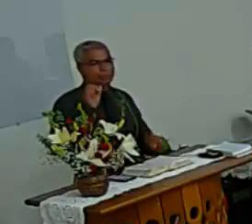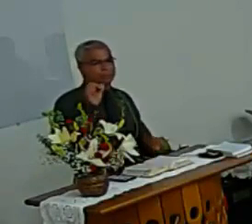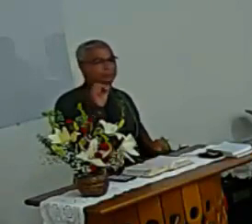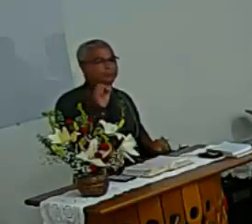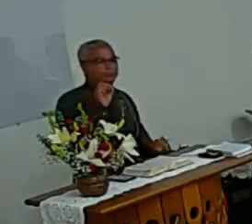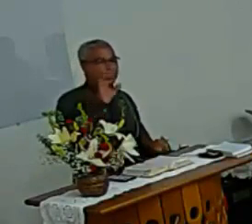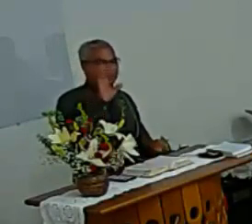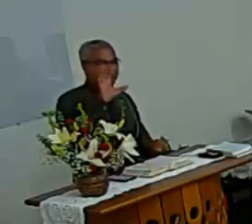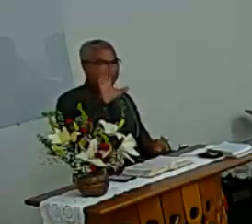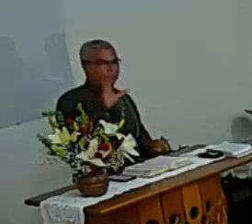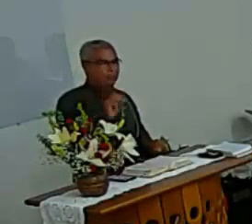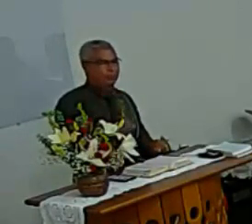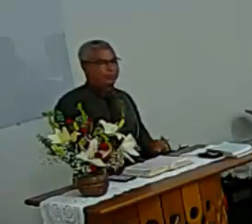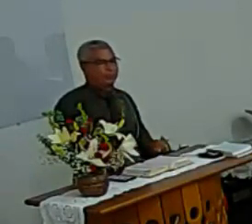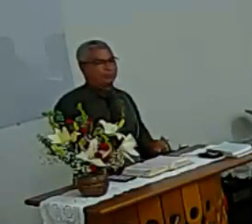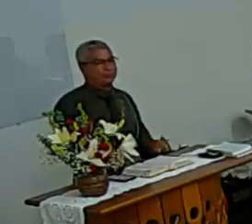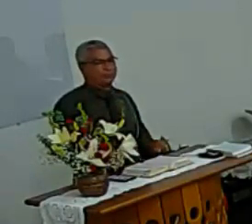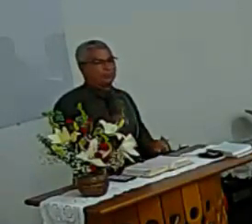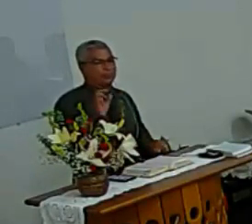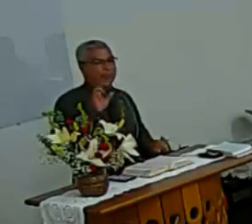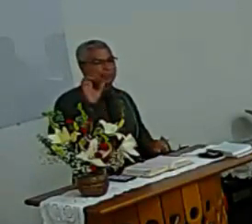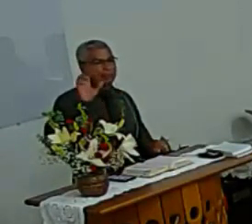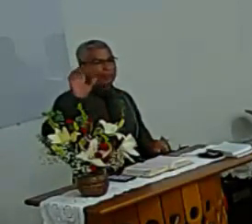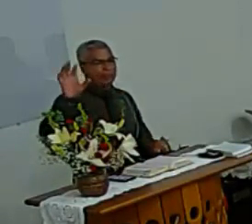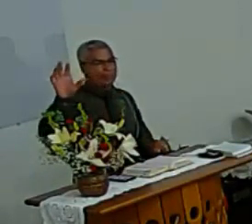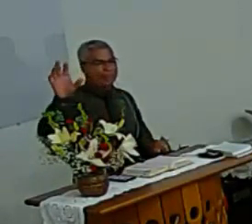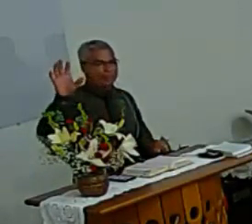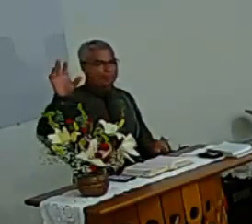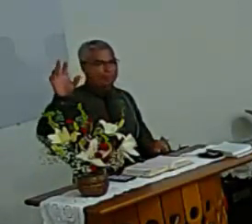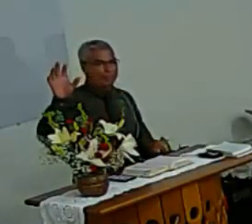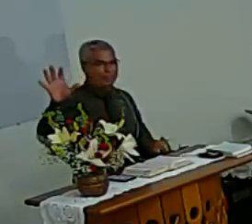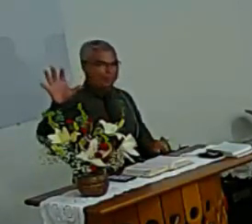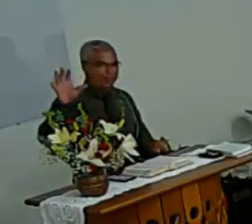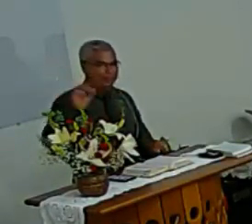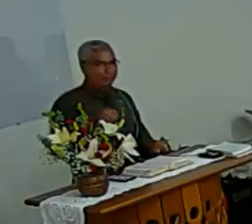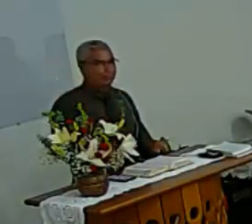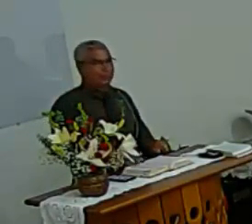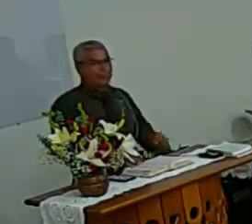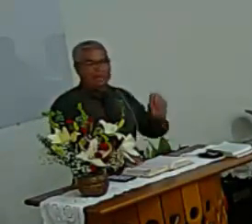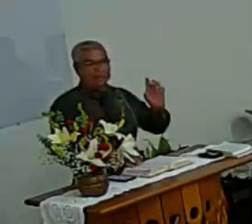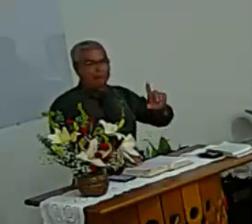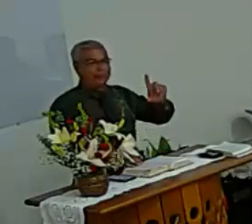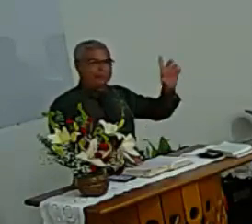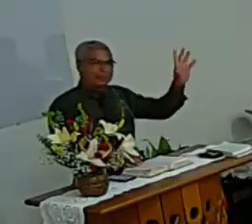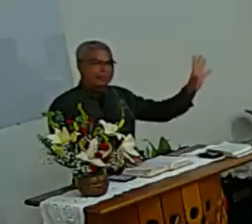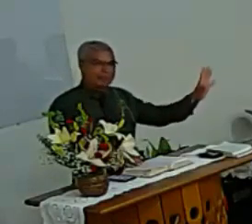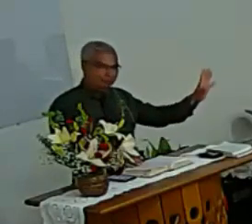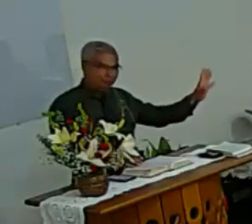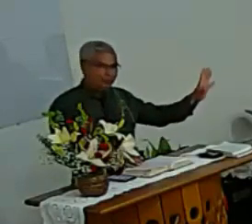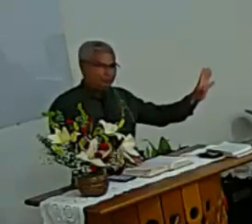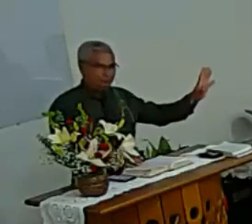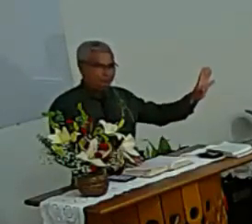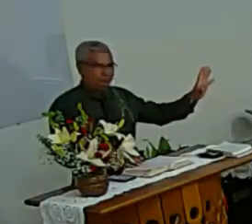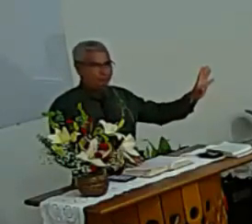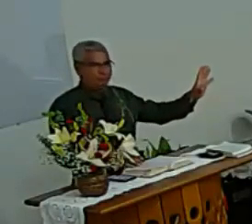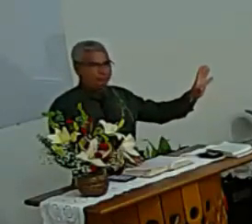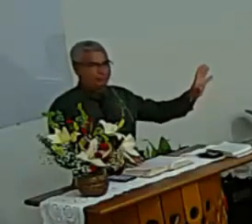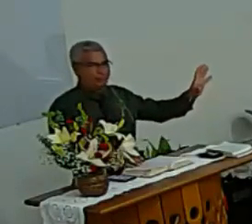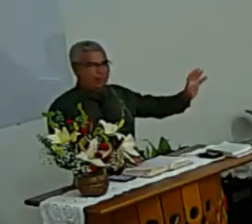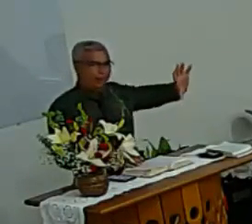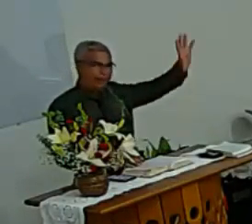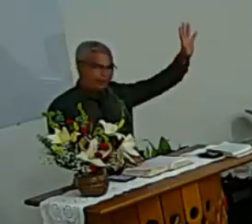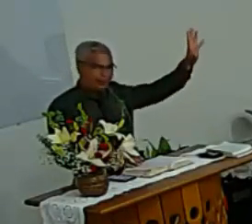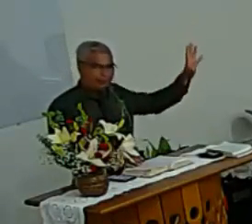It's important to remember, when God has called, when the man of the vineyard called, the